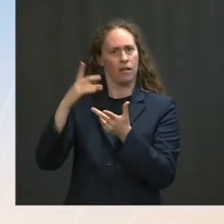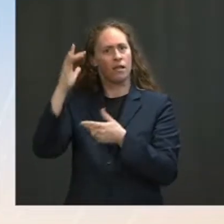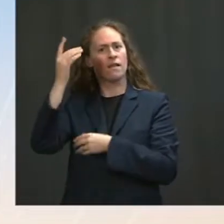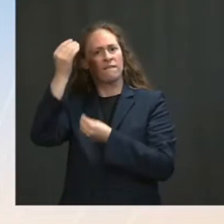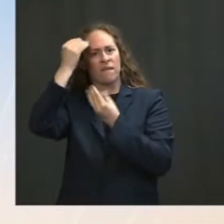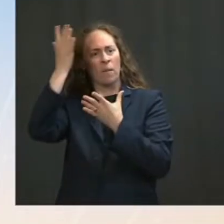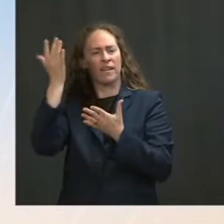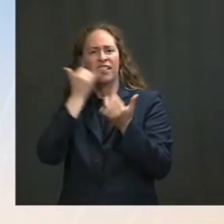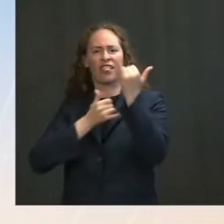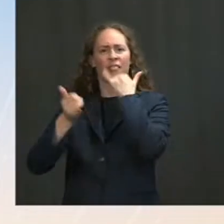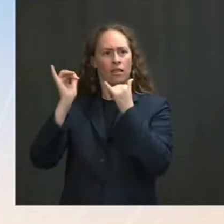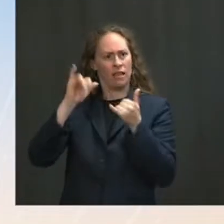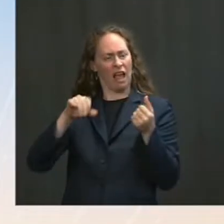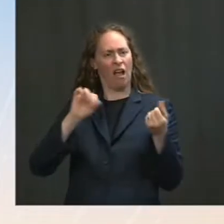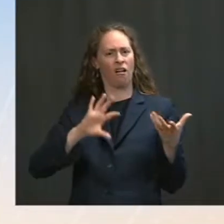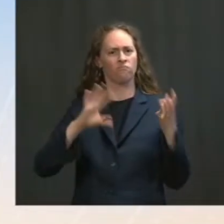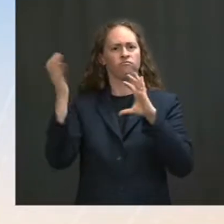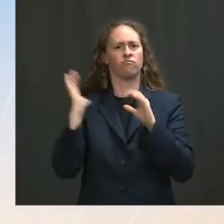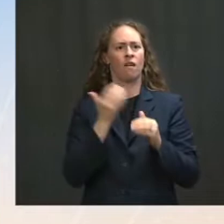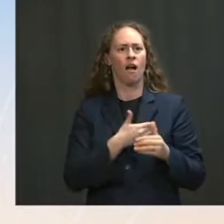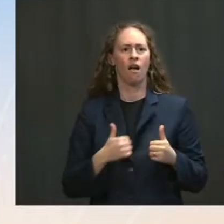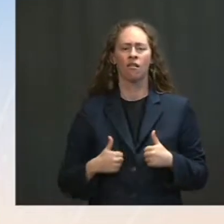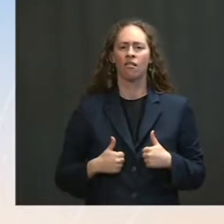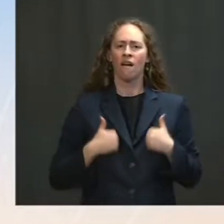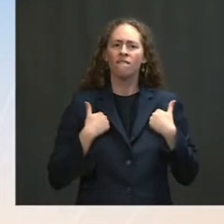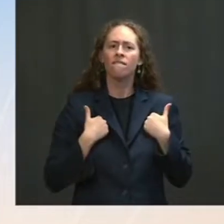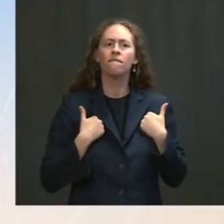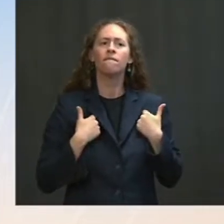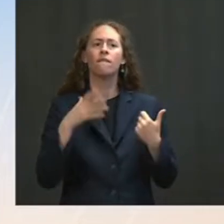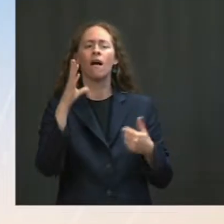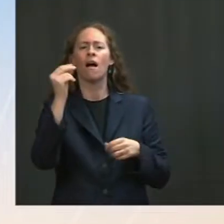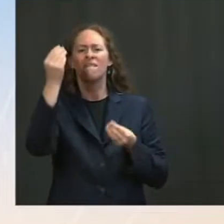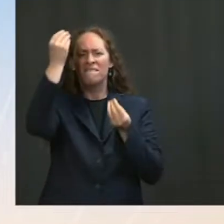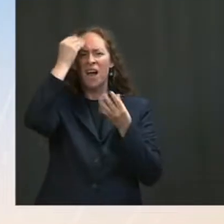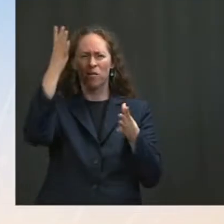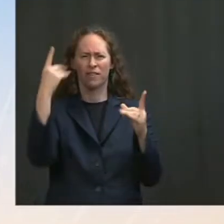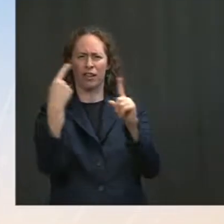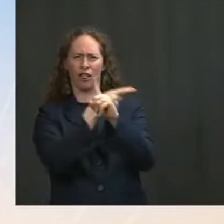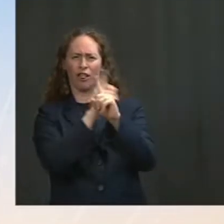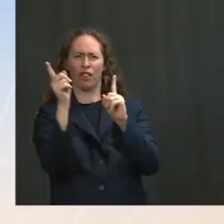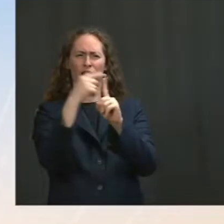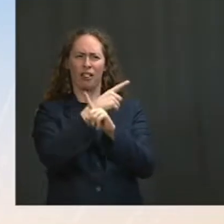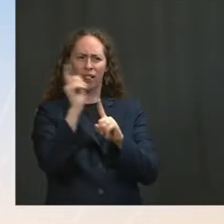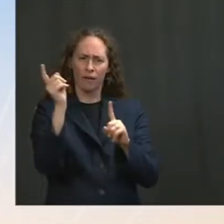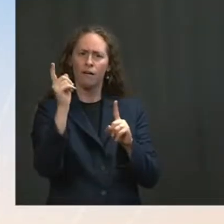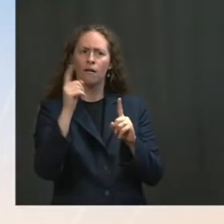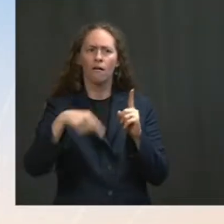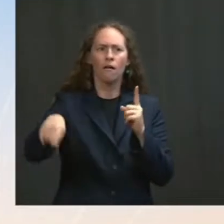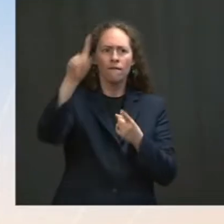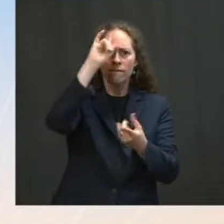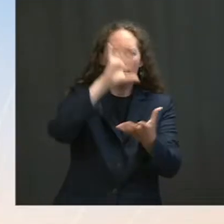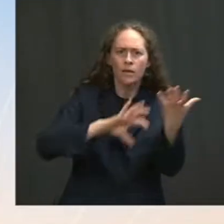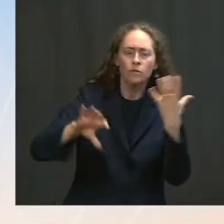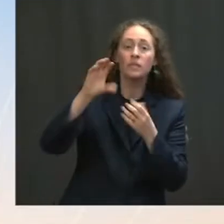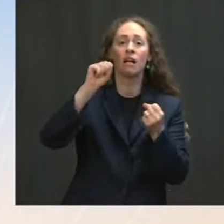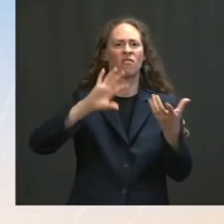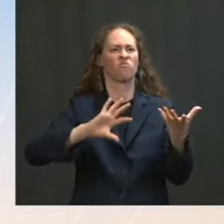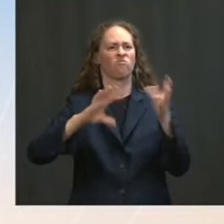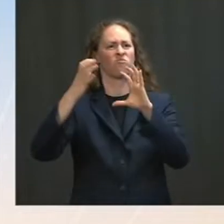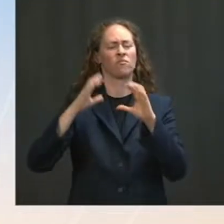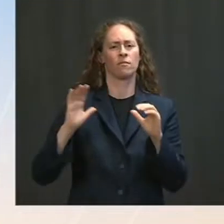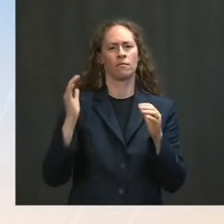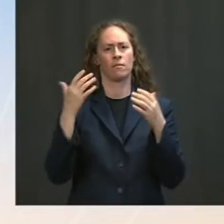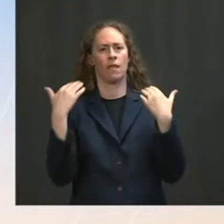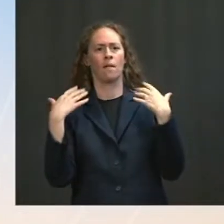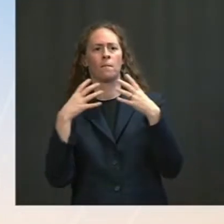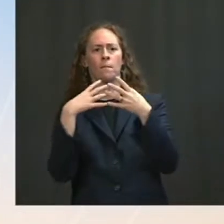Health misinformation is false, inaccurate, or misleading information about health, according to the best evidence at the time. And